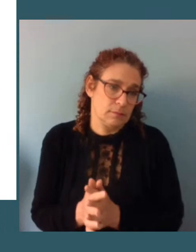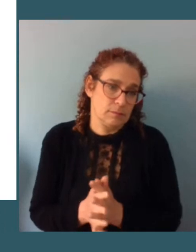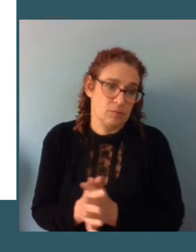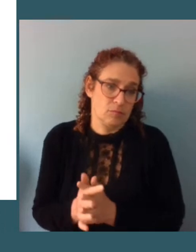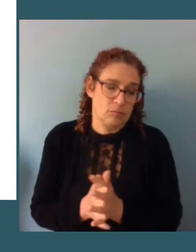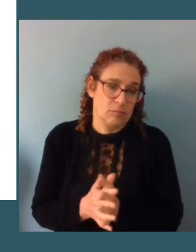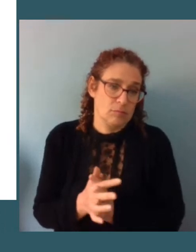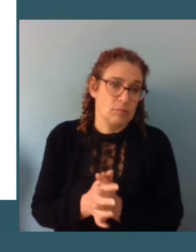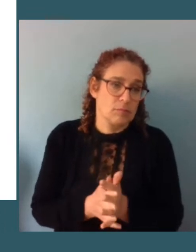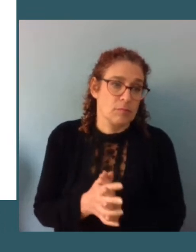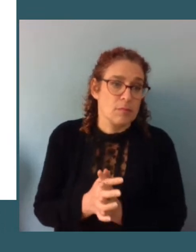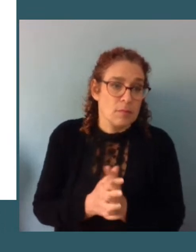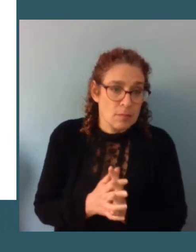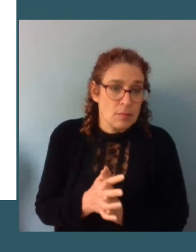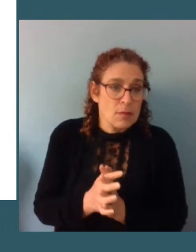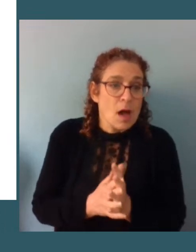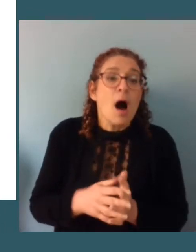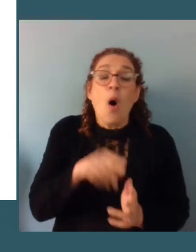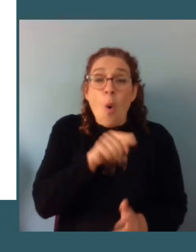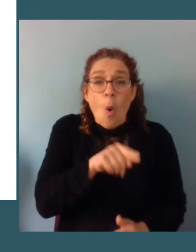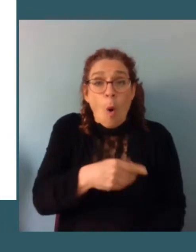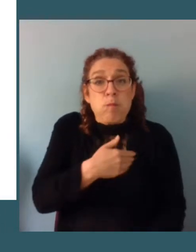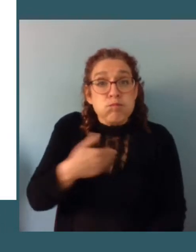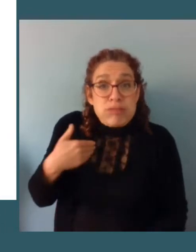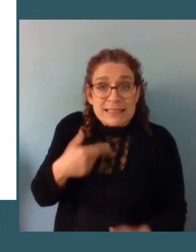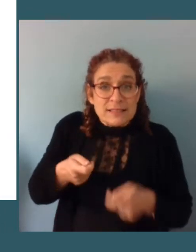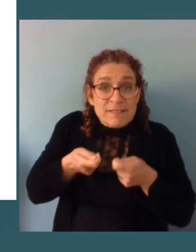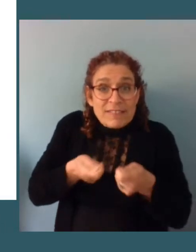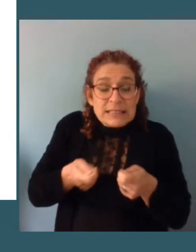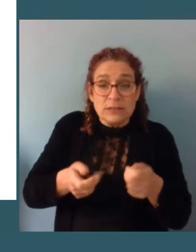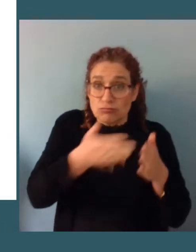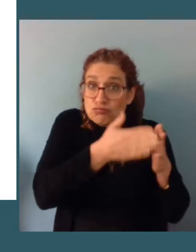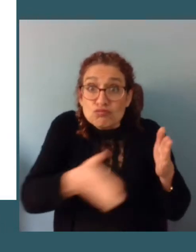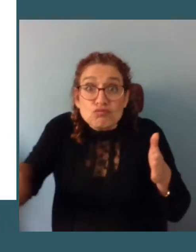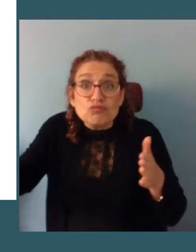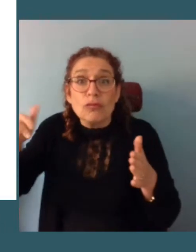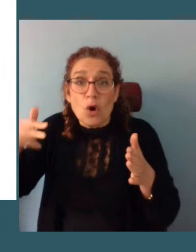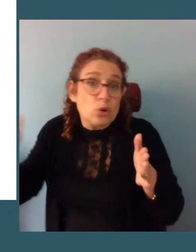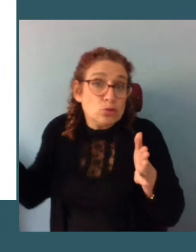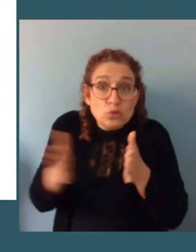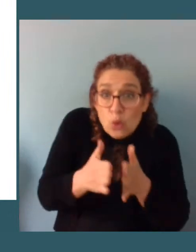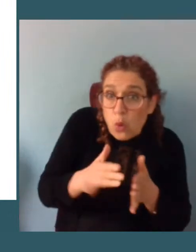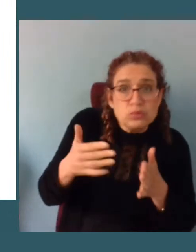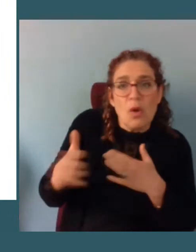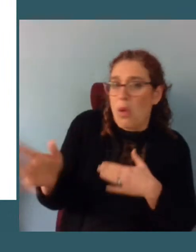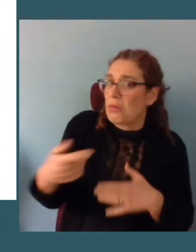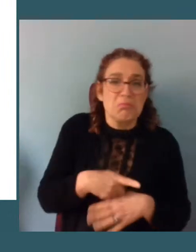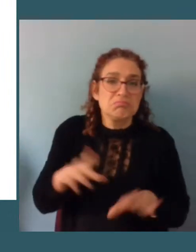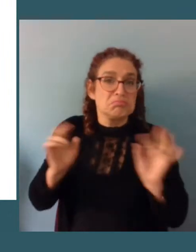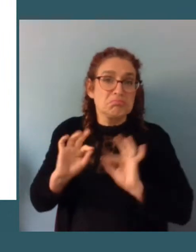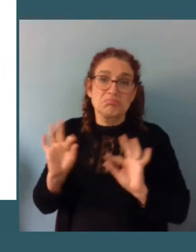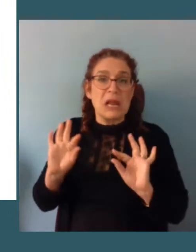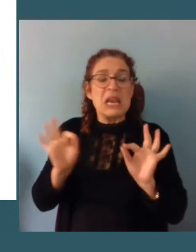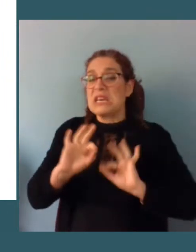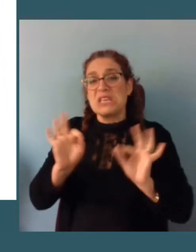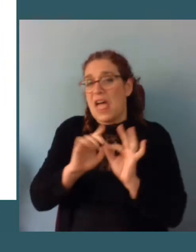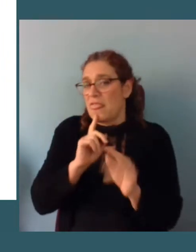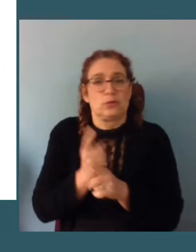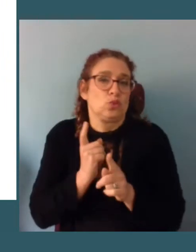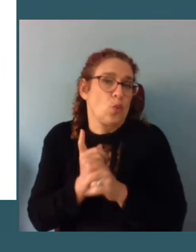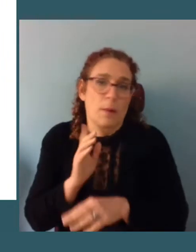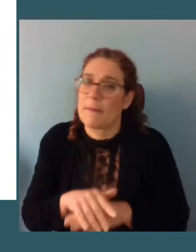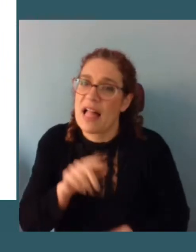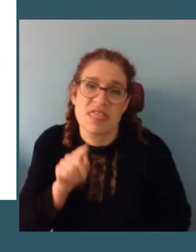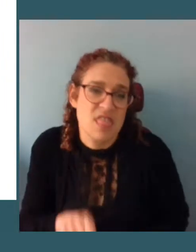exclusive breastfeeding, or any hydrolyzed infant formula, or regular cow's milk based infant formula